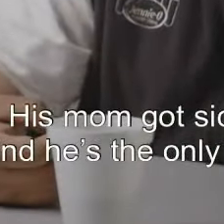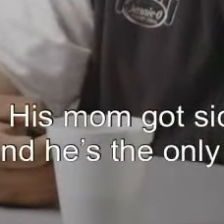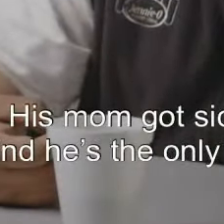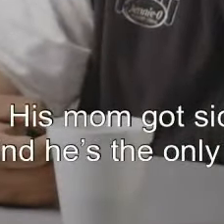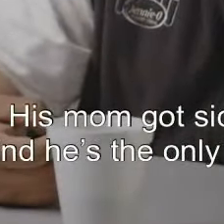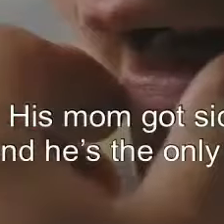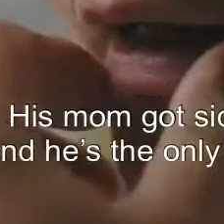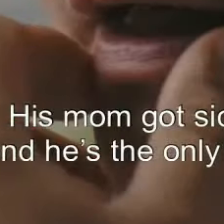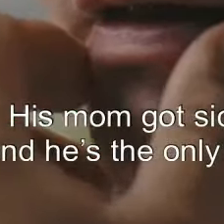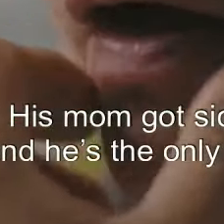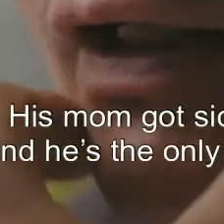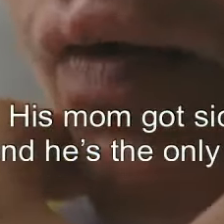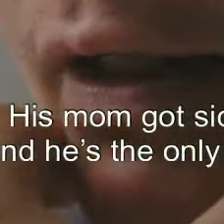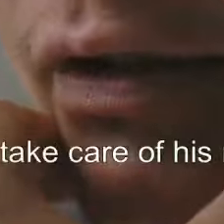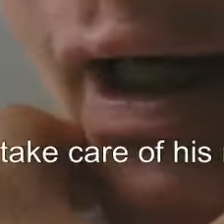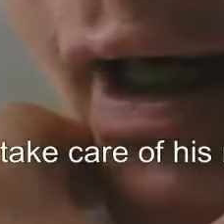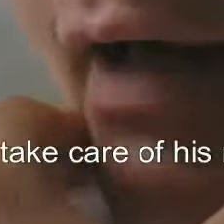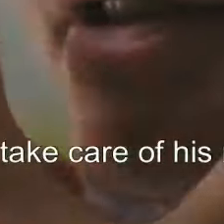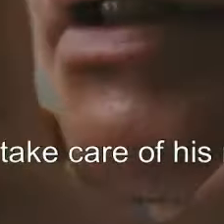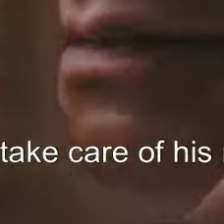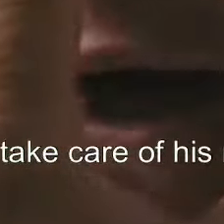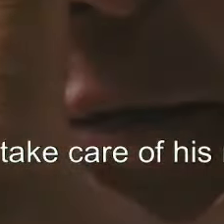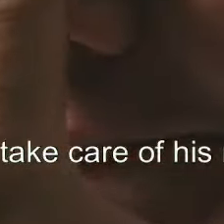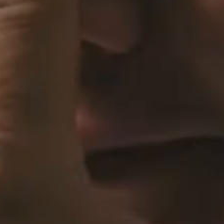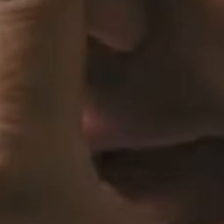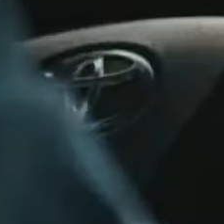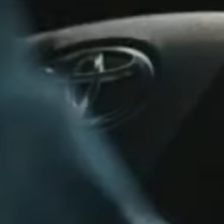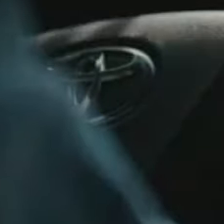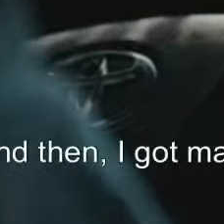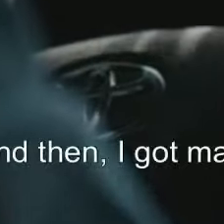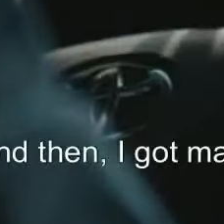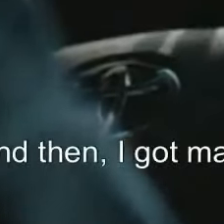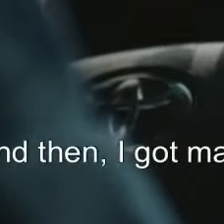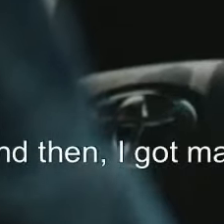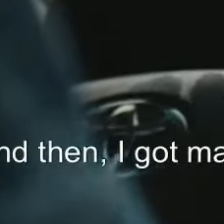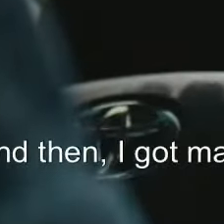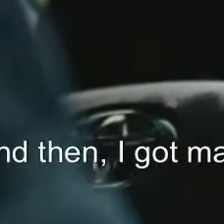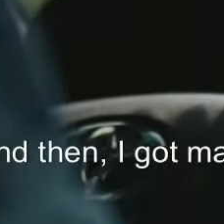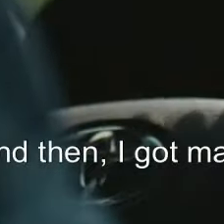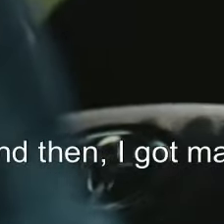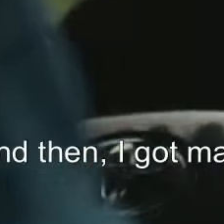His mom gets sick, and he's the only one to take care of his mom.